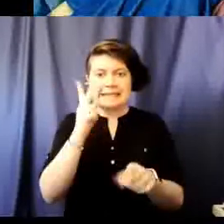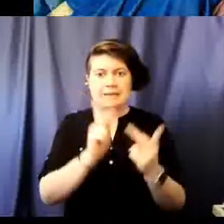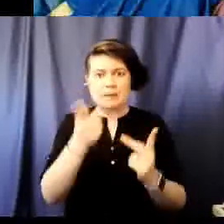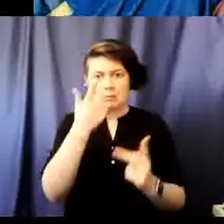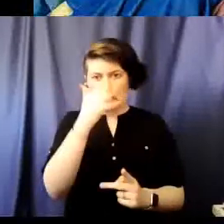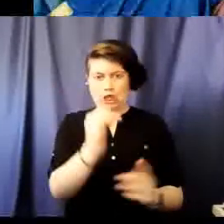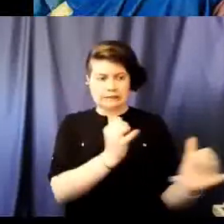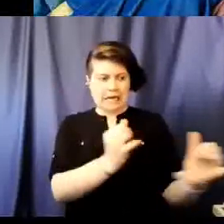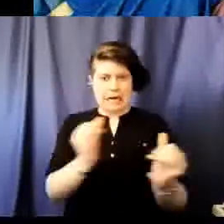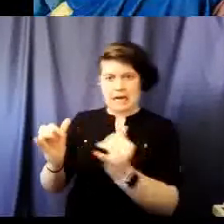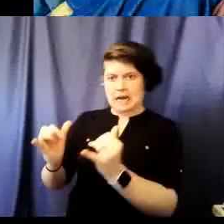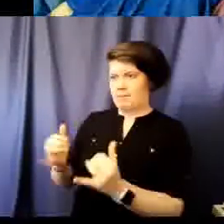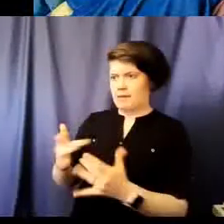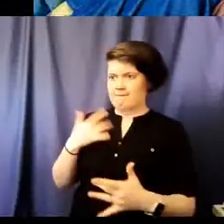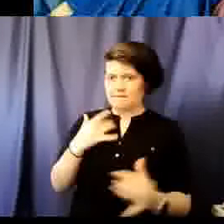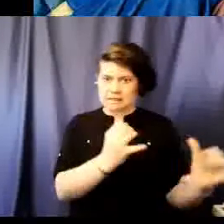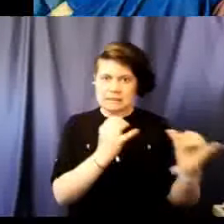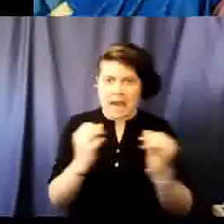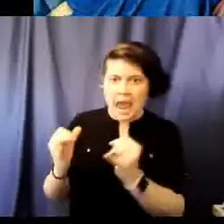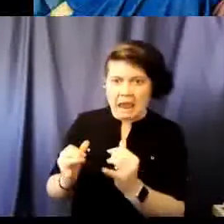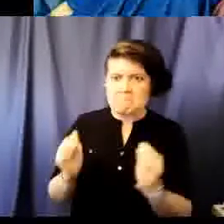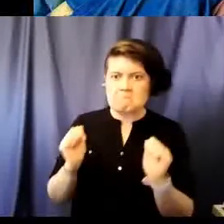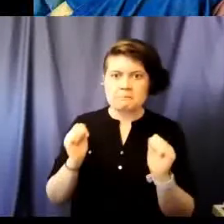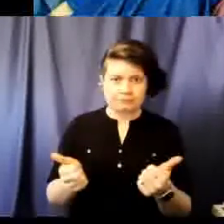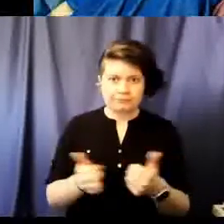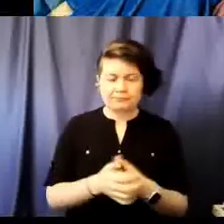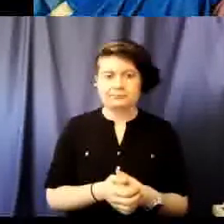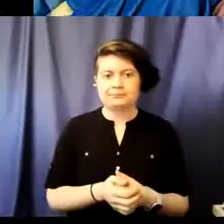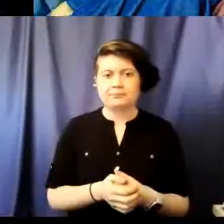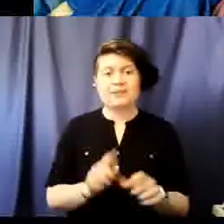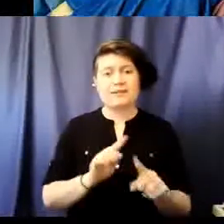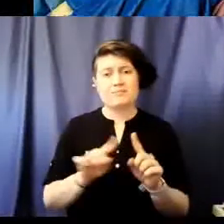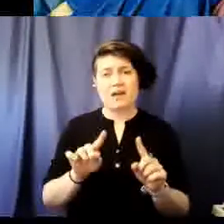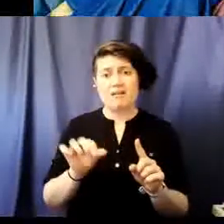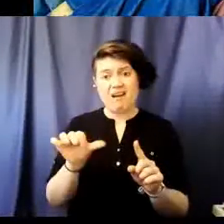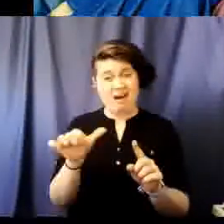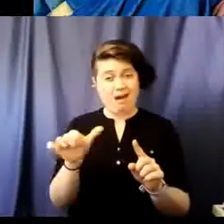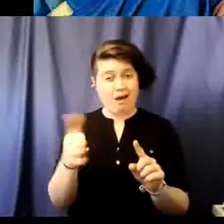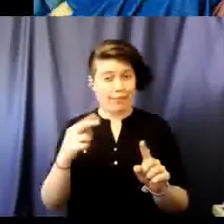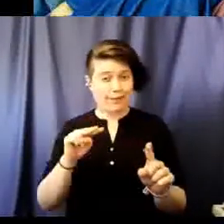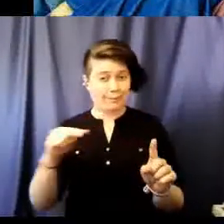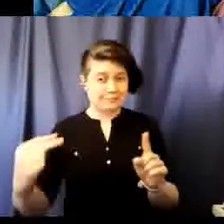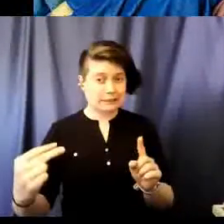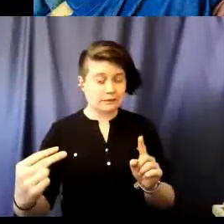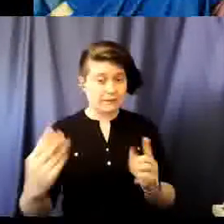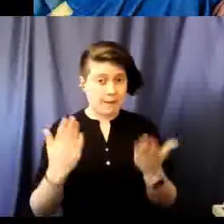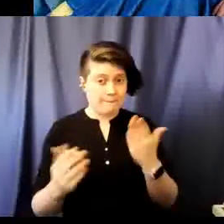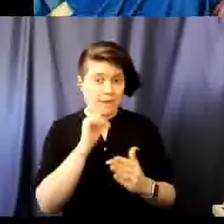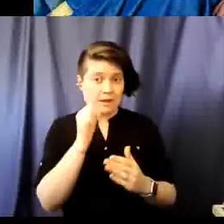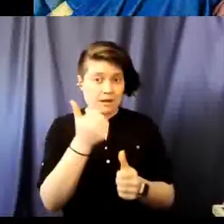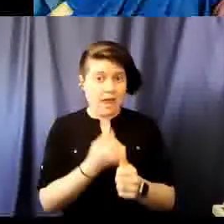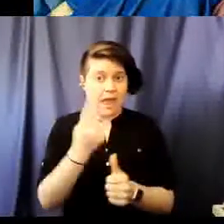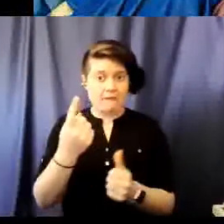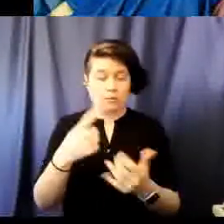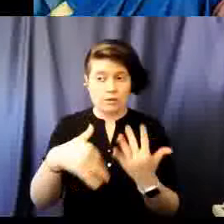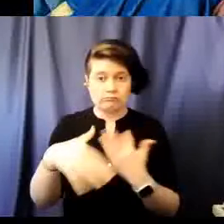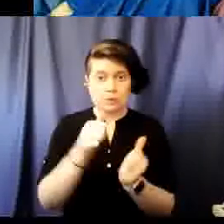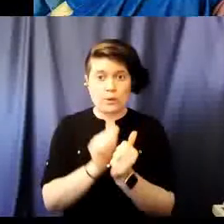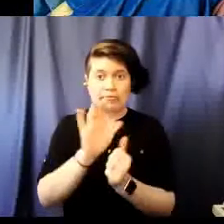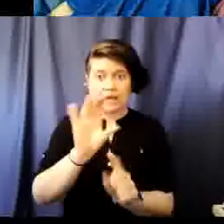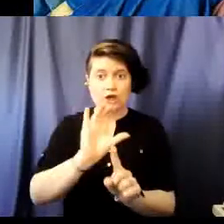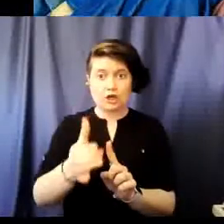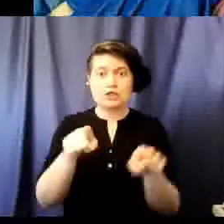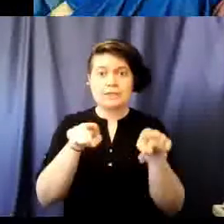in his story earlier. On the other side of that, we have to remember that not everyone interacts with their culture the same.